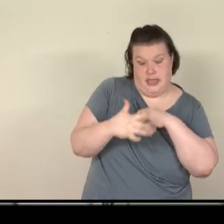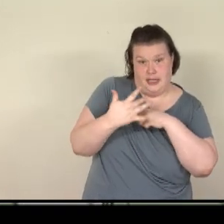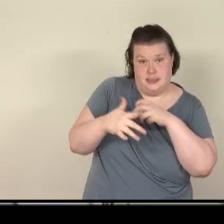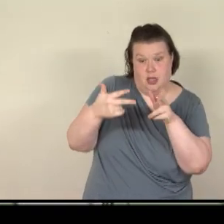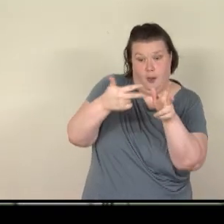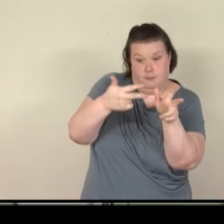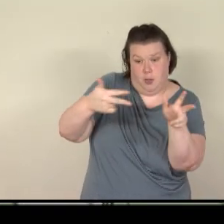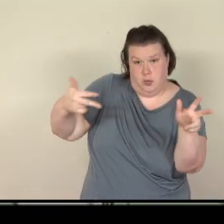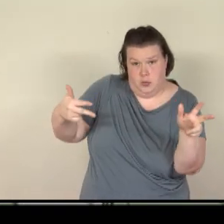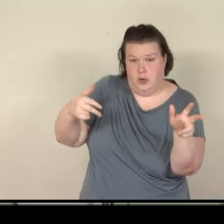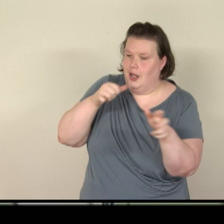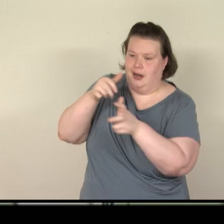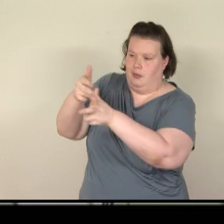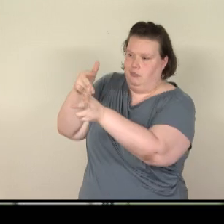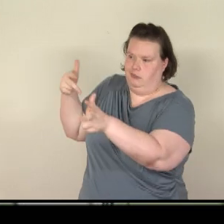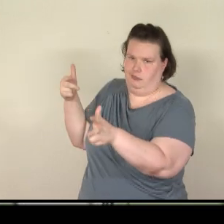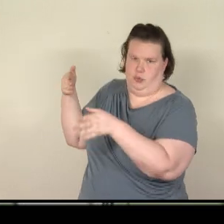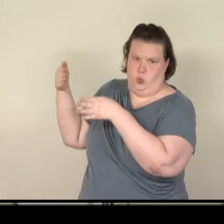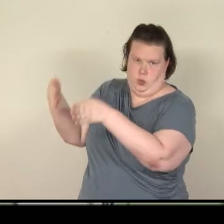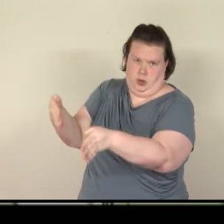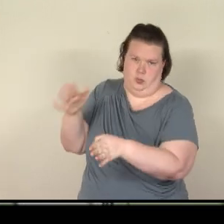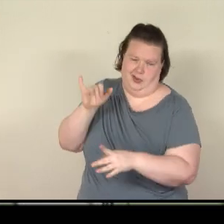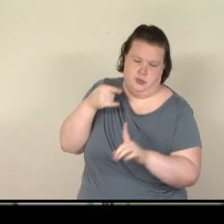road, which was the goal.